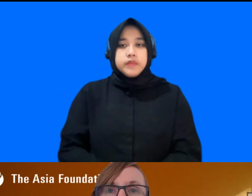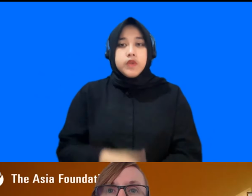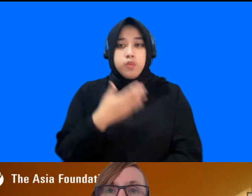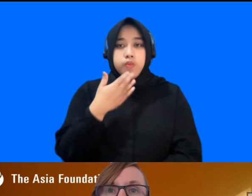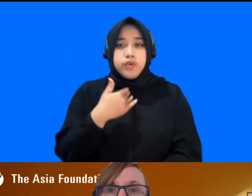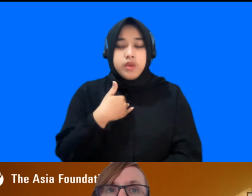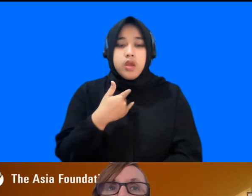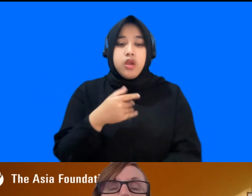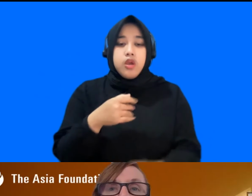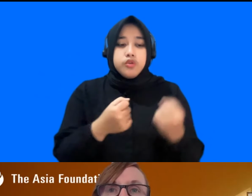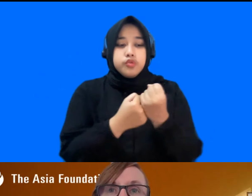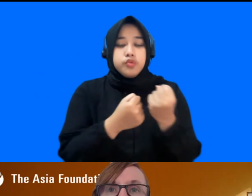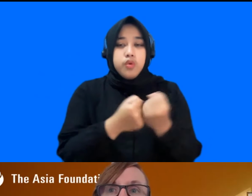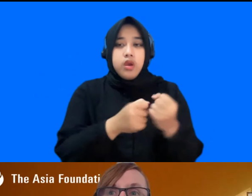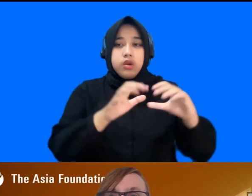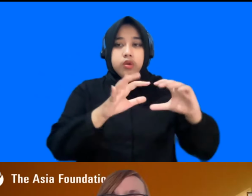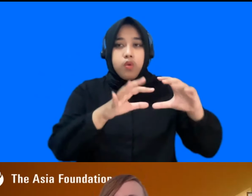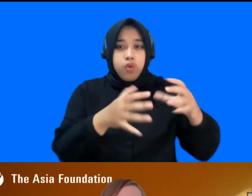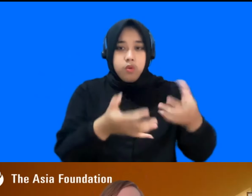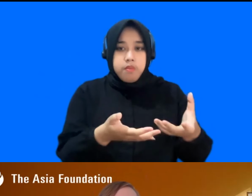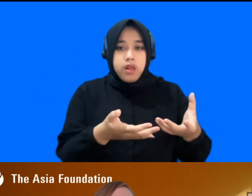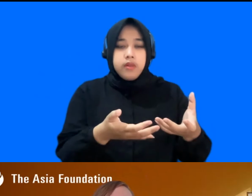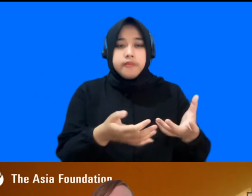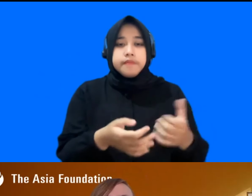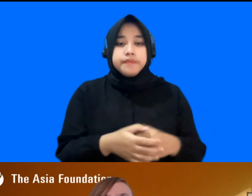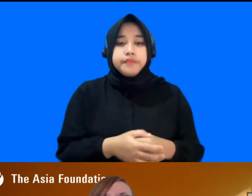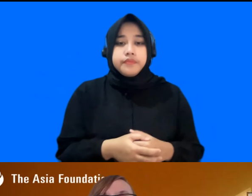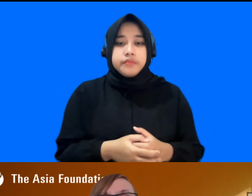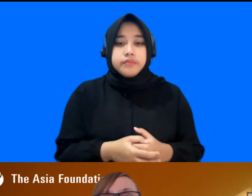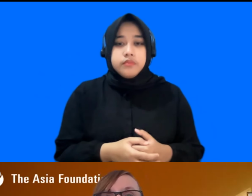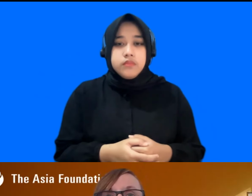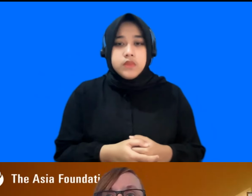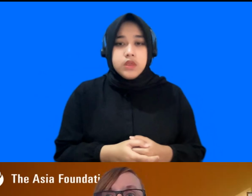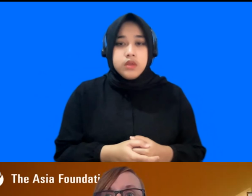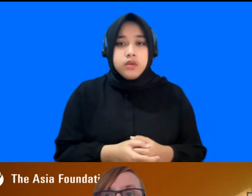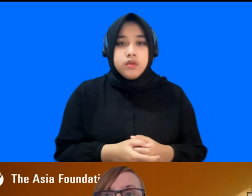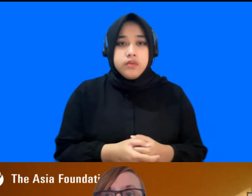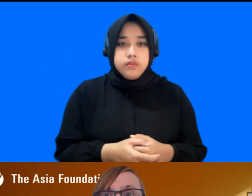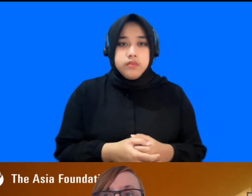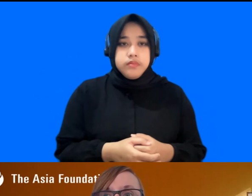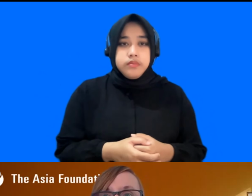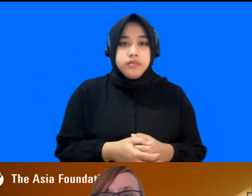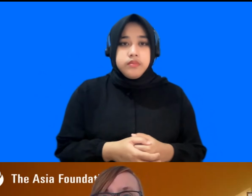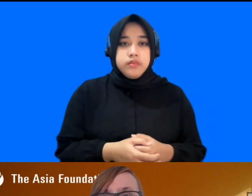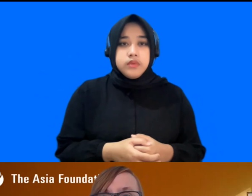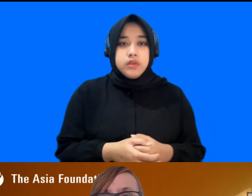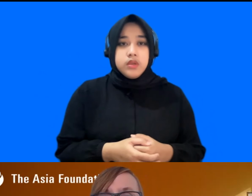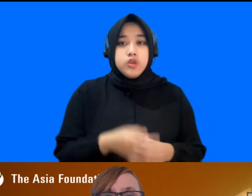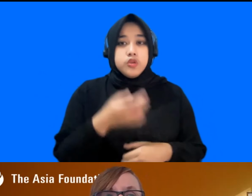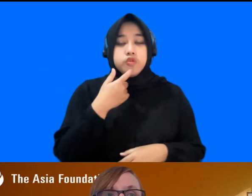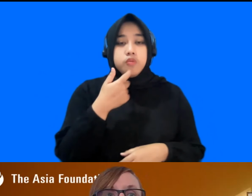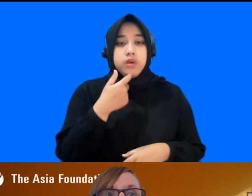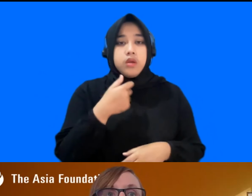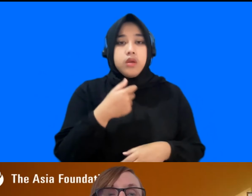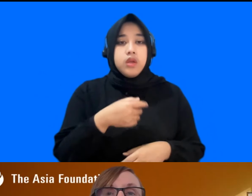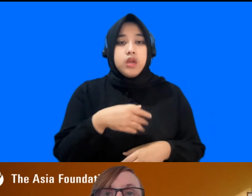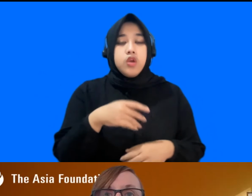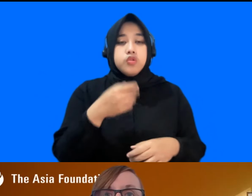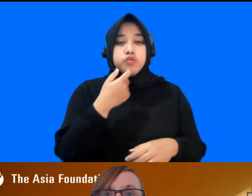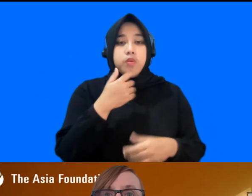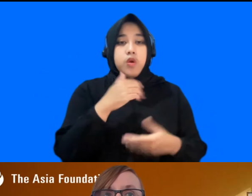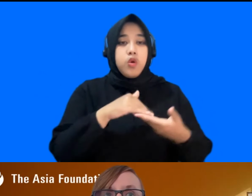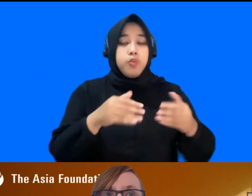to the local, so that it's not just up to the local communities to try to sustain themselves. Because it's very difficult and it's